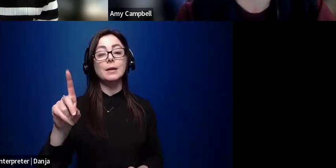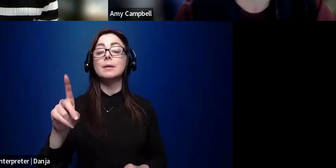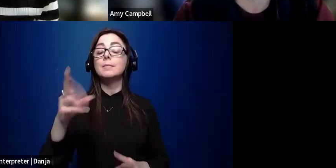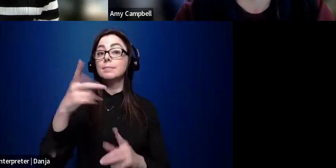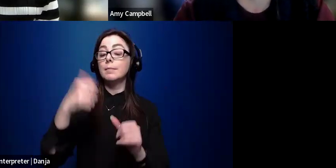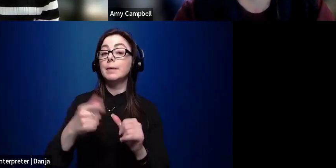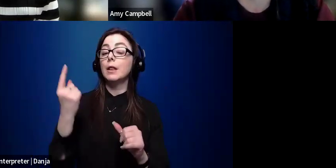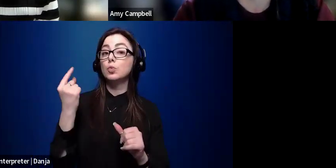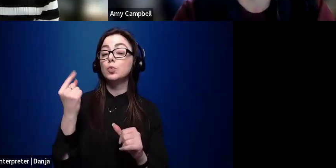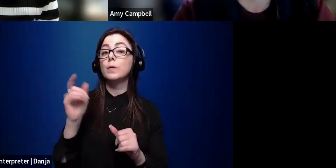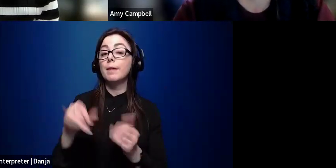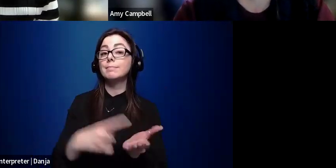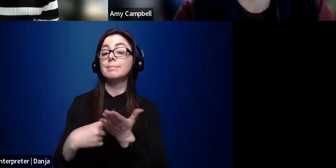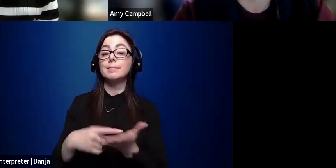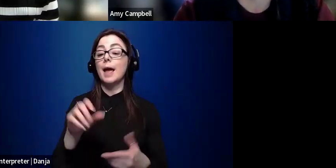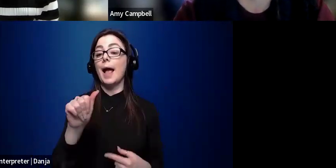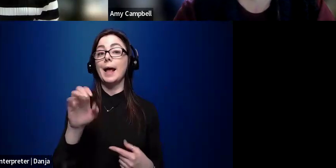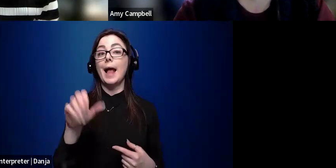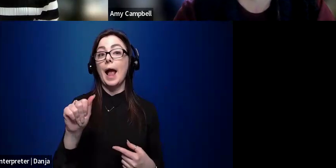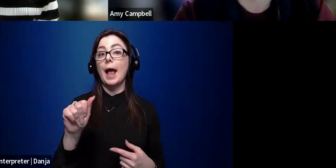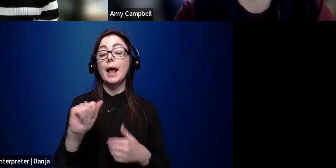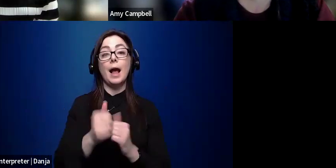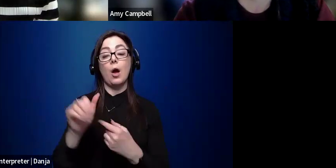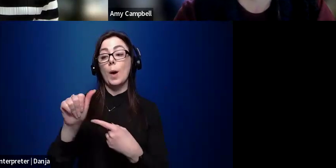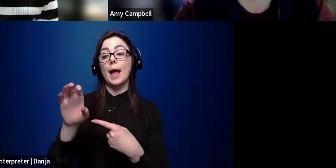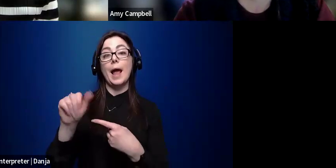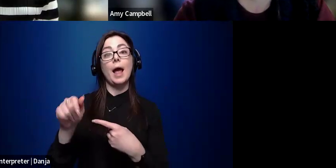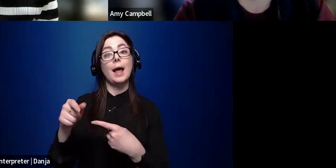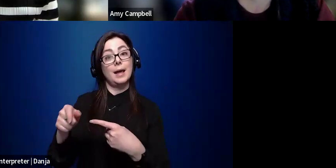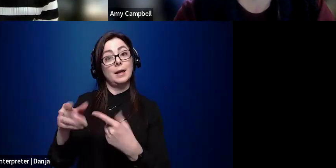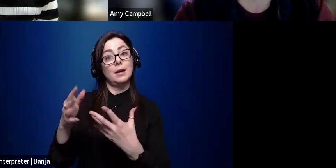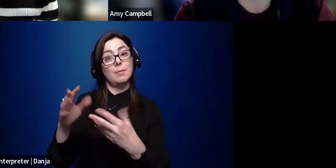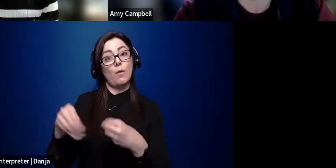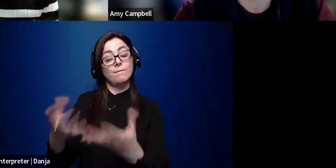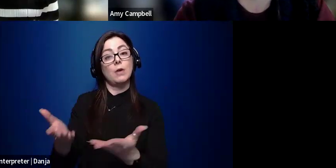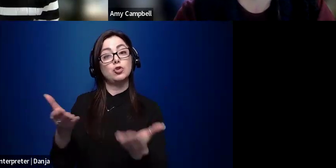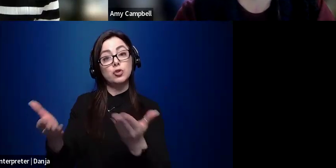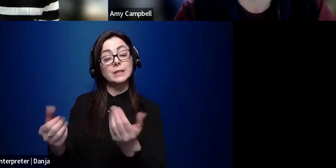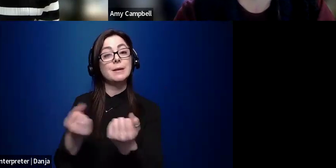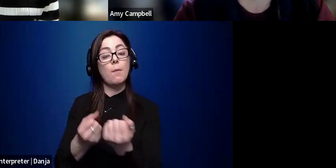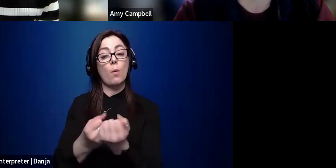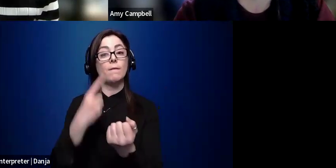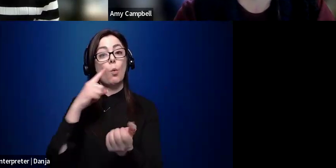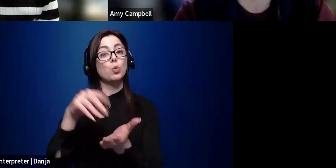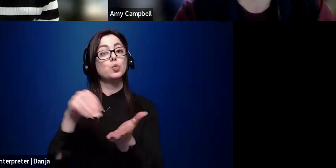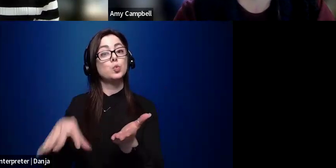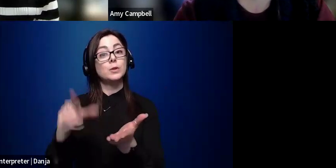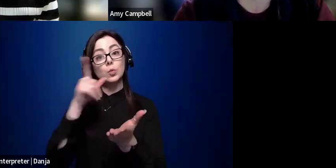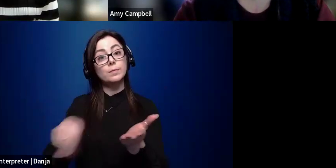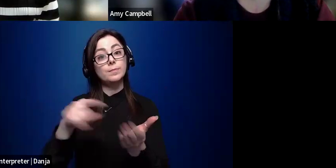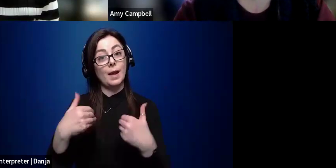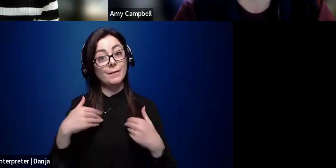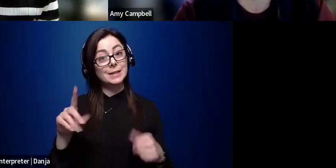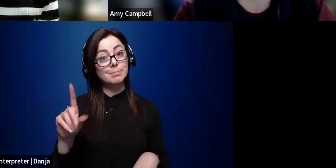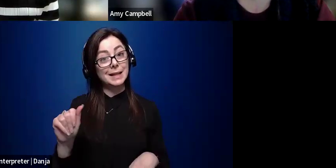play into care services and supports for students, I should say, with disabilities.